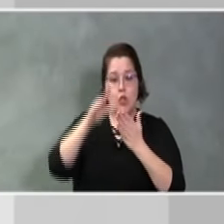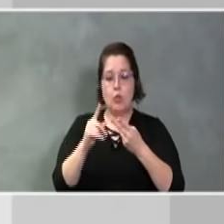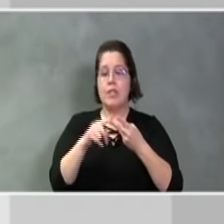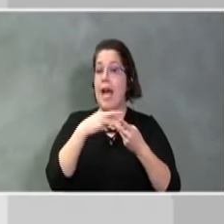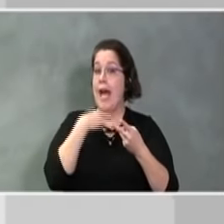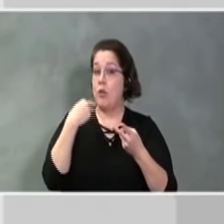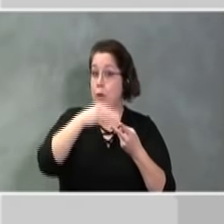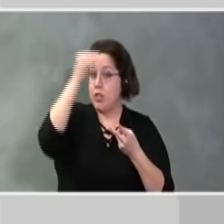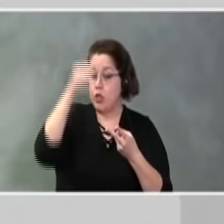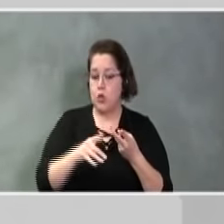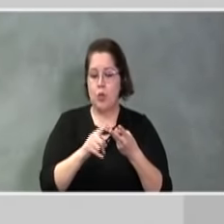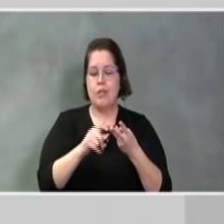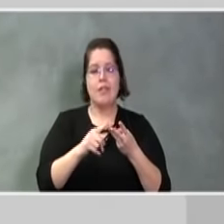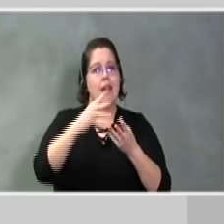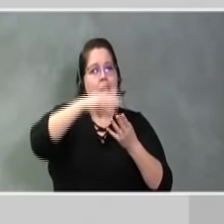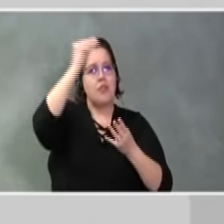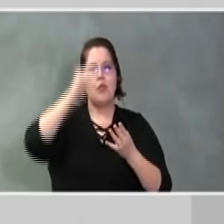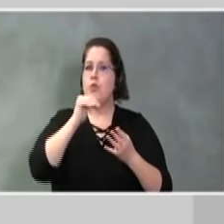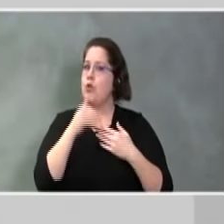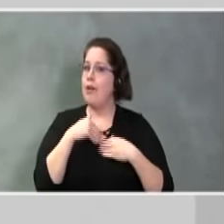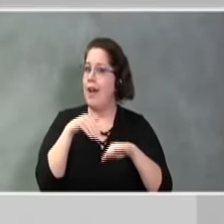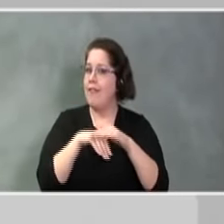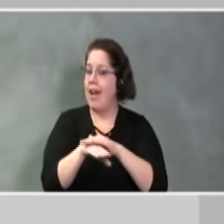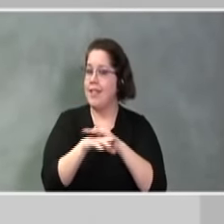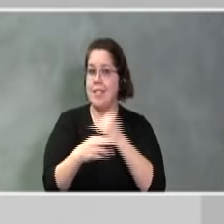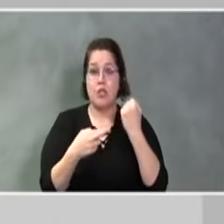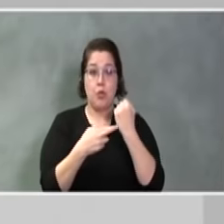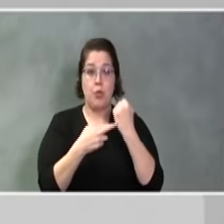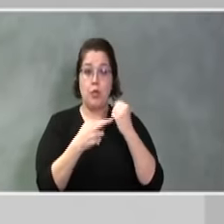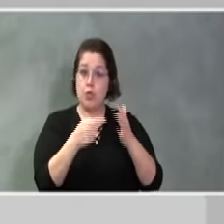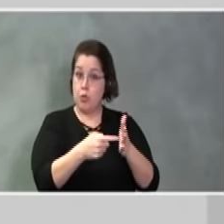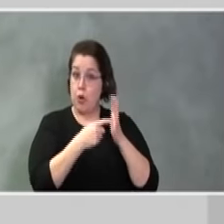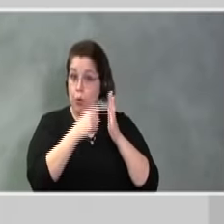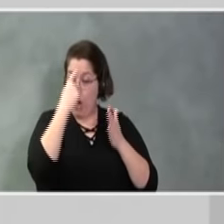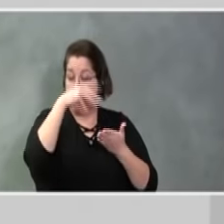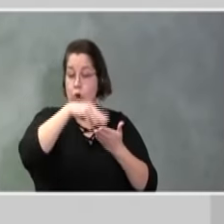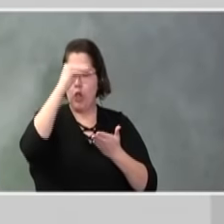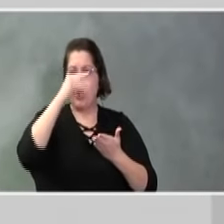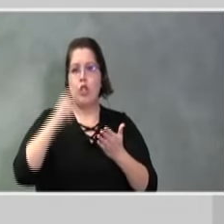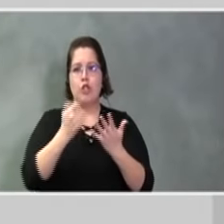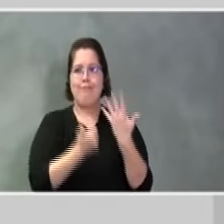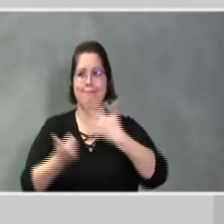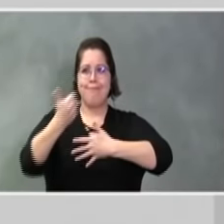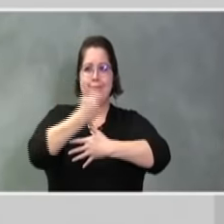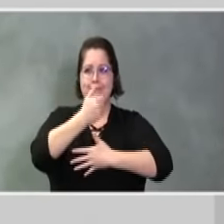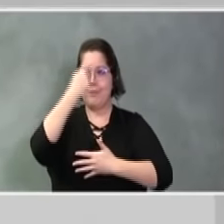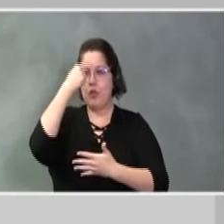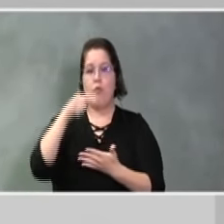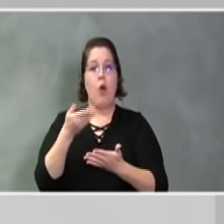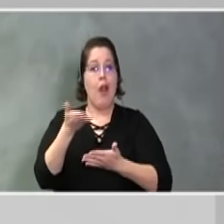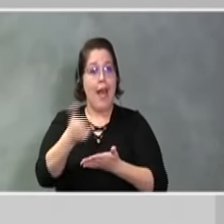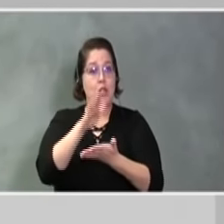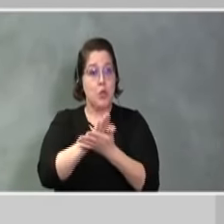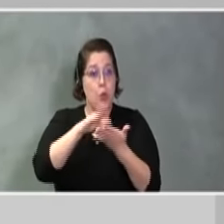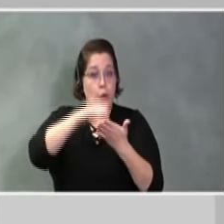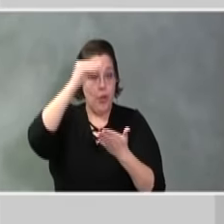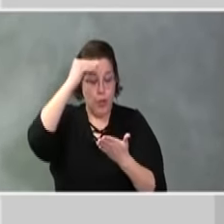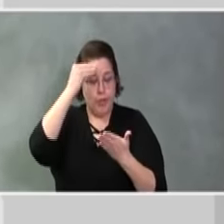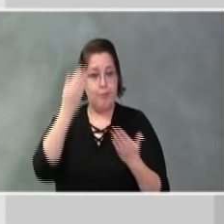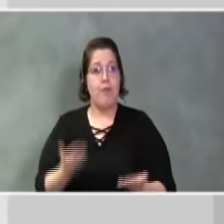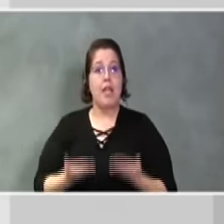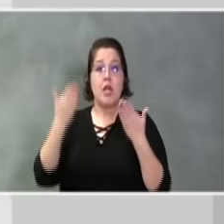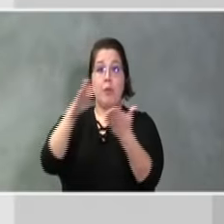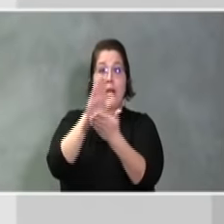and students who lack access to resources required for learning should be prioritized for on-campus learning, and it's recommended that